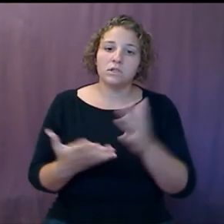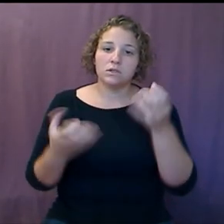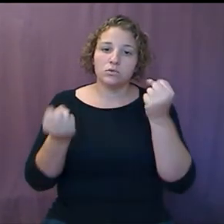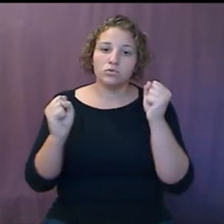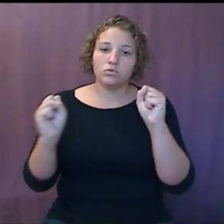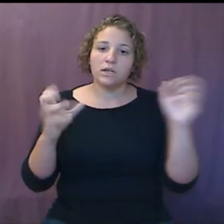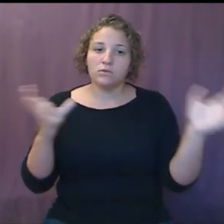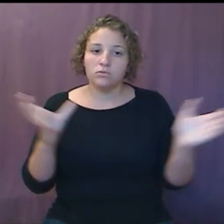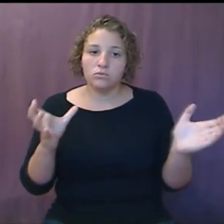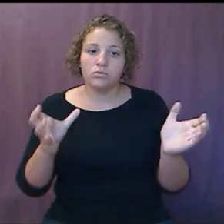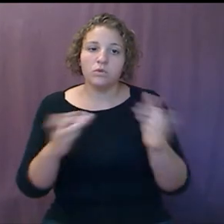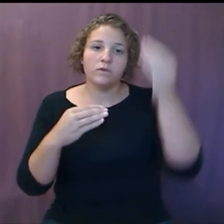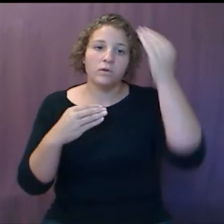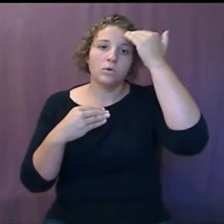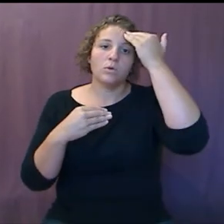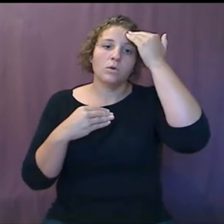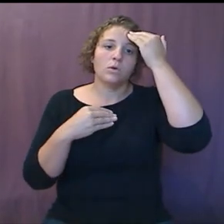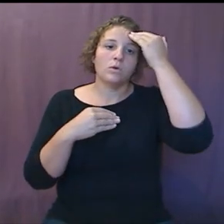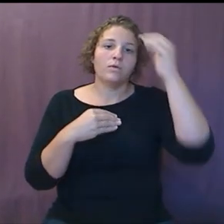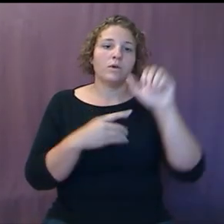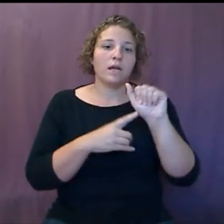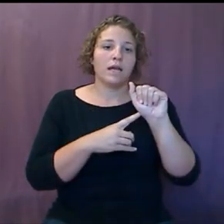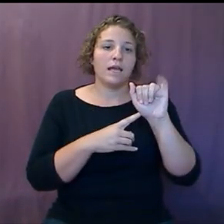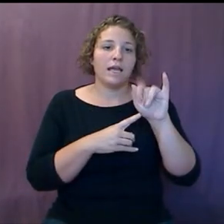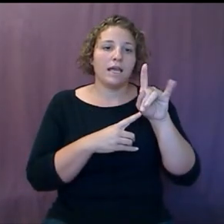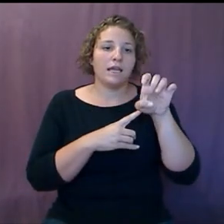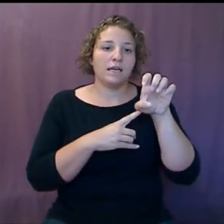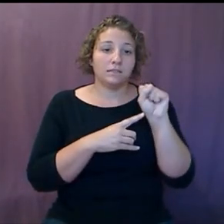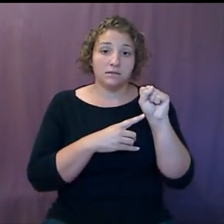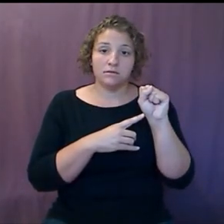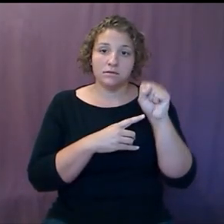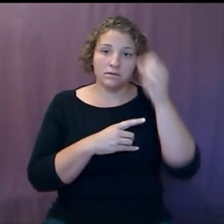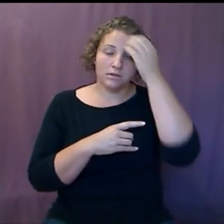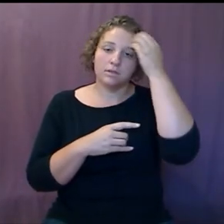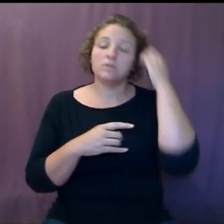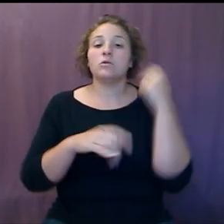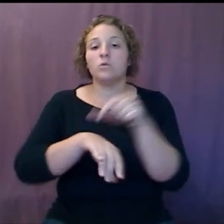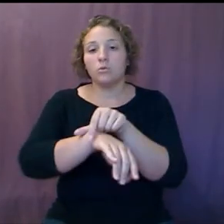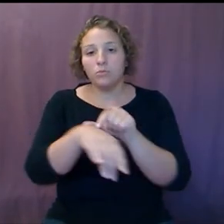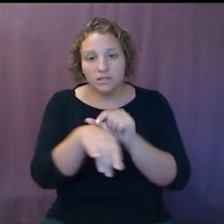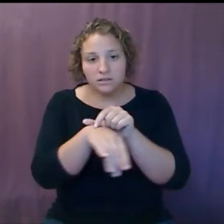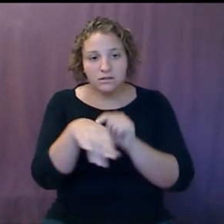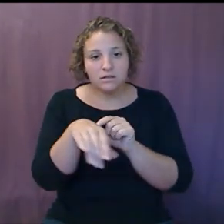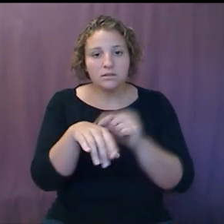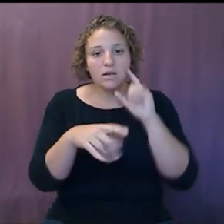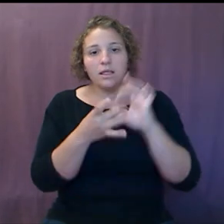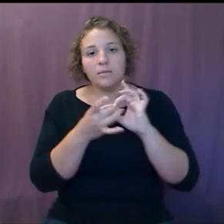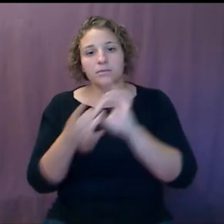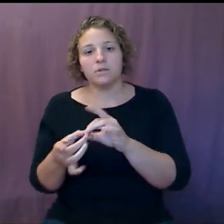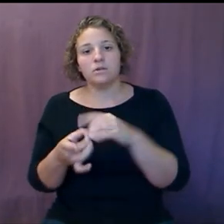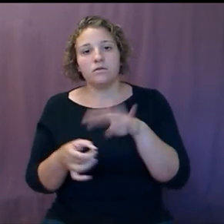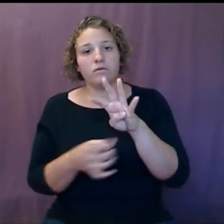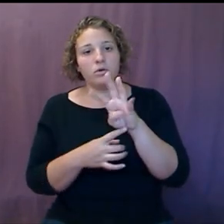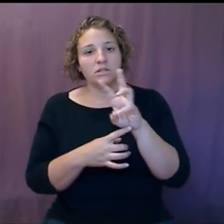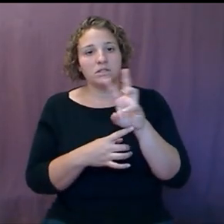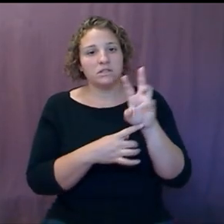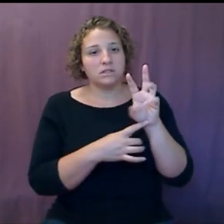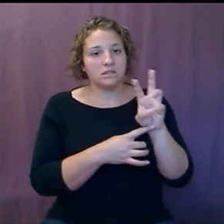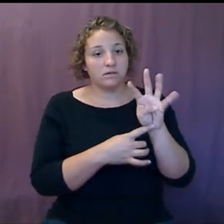raise essentially awareness for AIDS which is one of the things he was doing here are the bangles and the bracelets that they had as part of this four six six six four